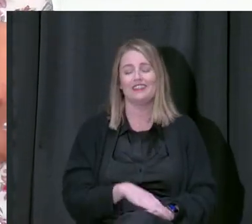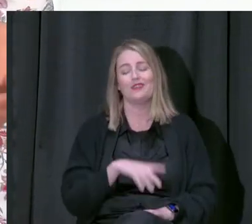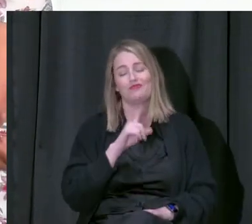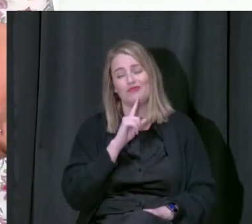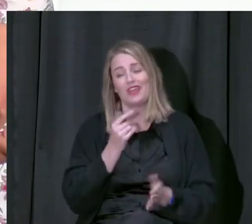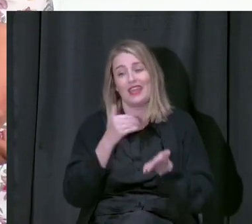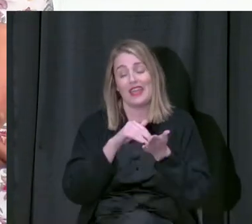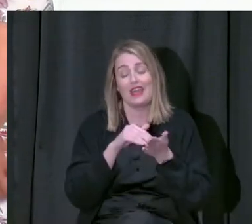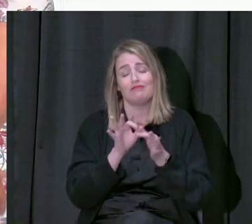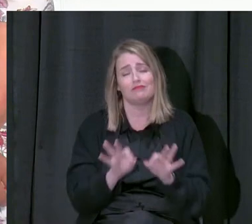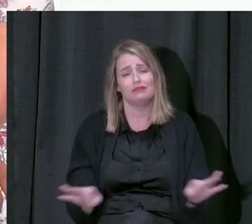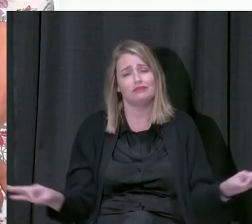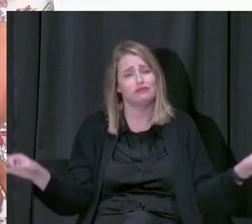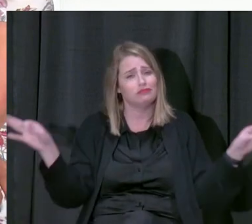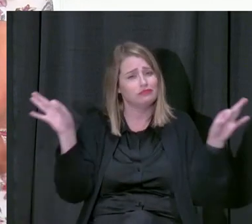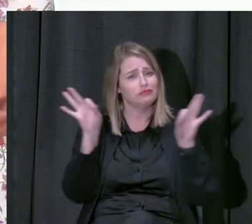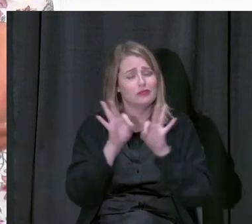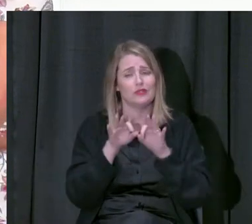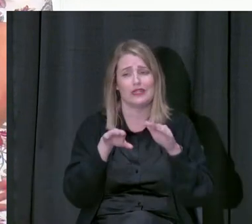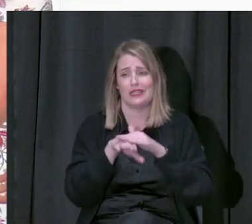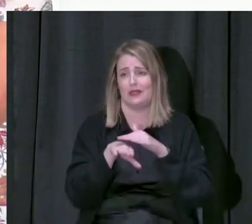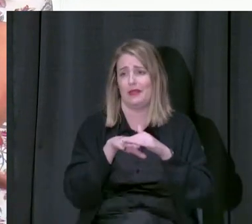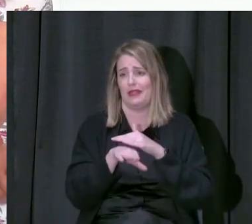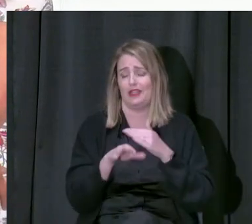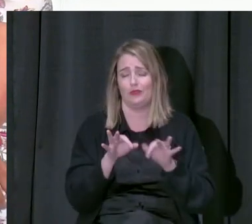So, it really, but, again, it's huge. But